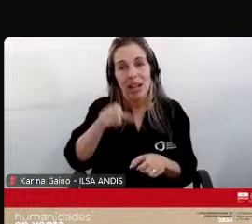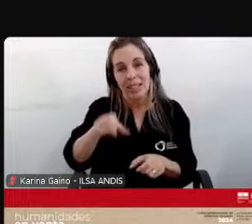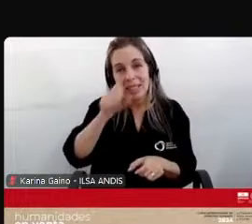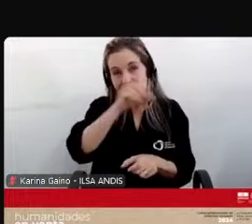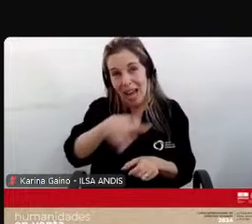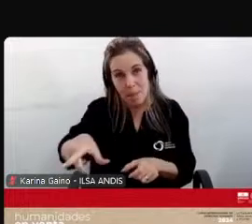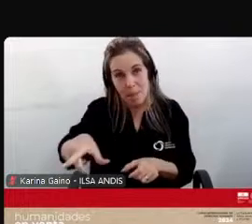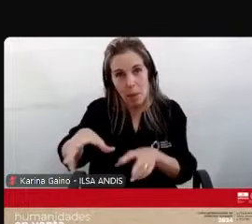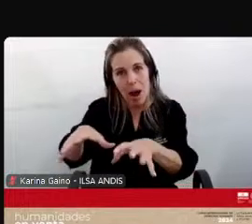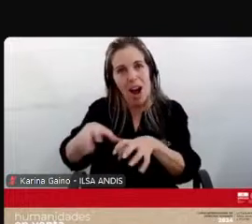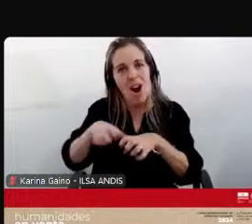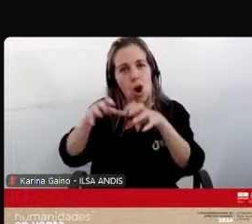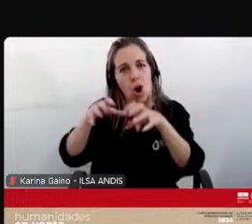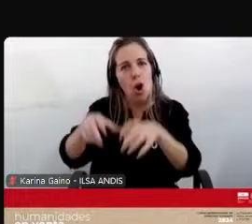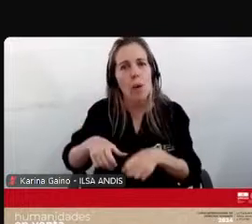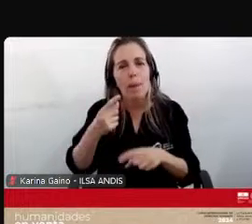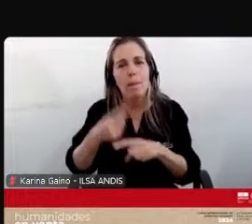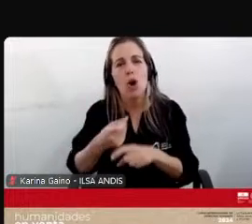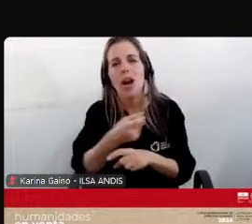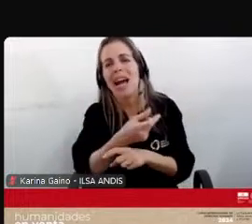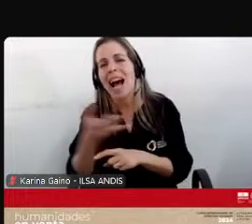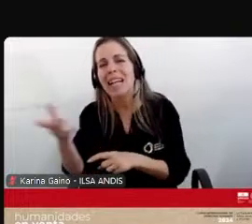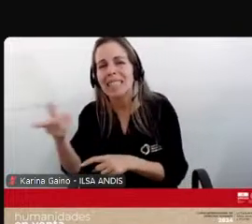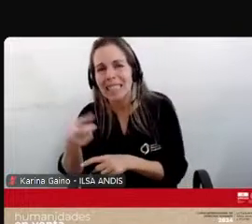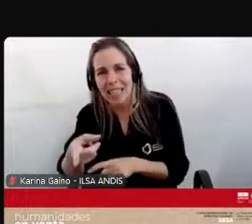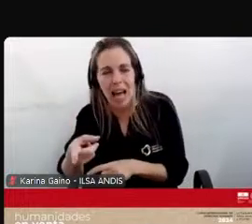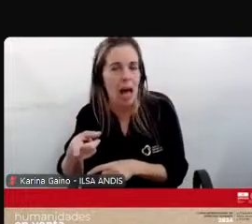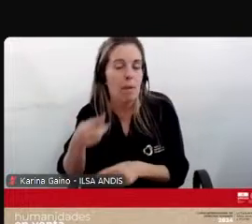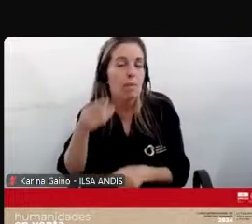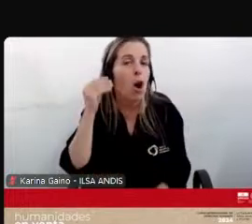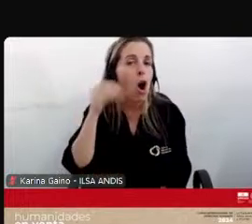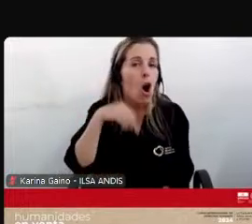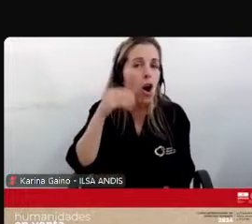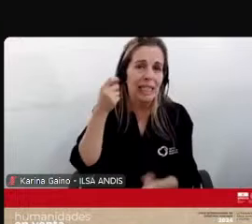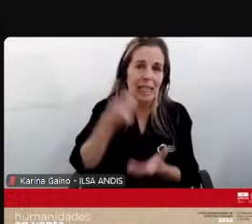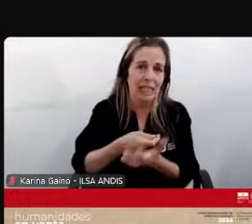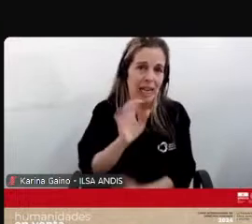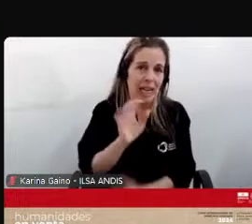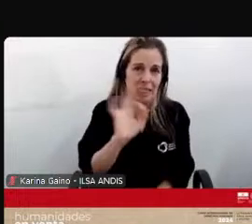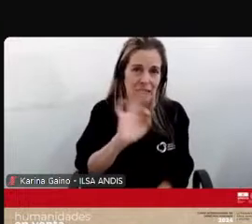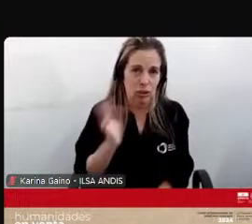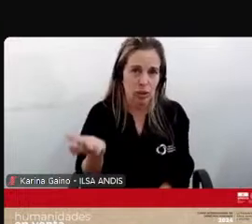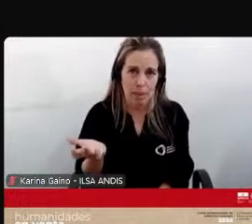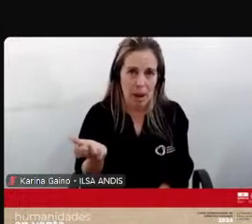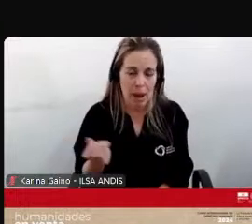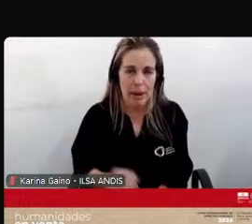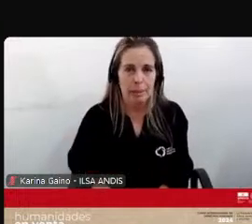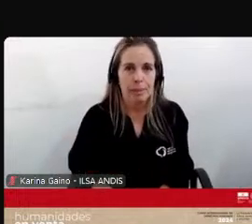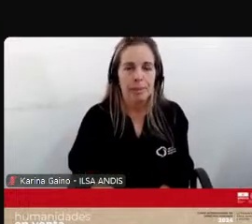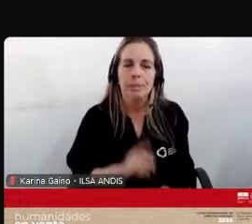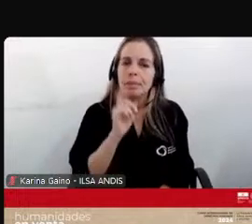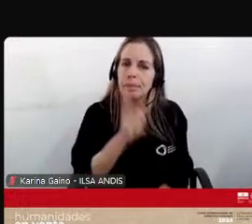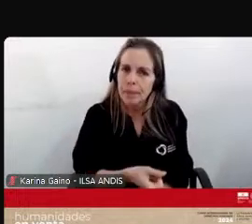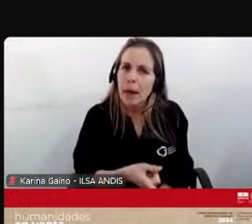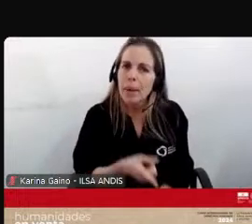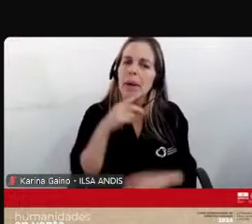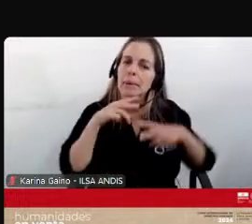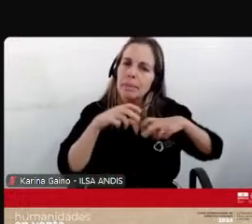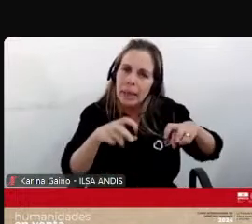hours. We also find many cases in which workers work in hazardous conditions to which they have not